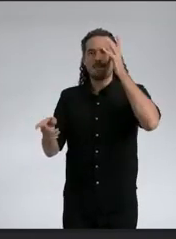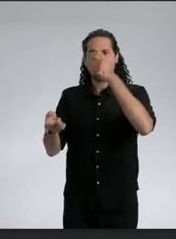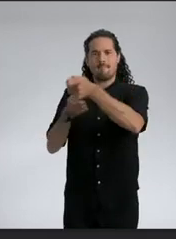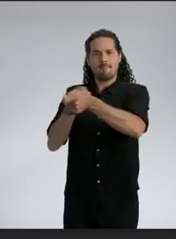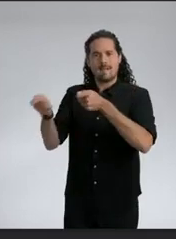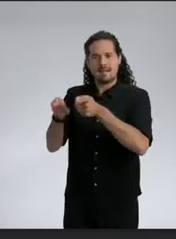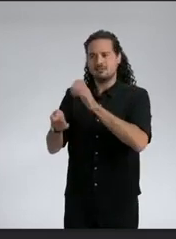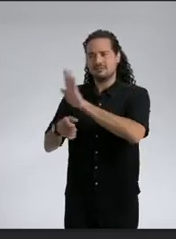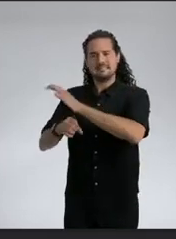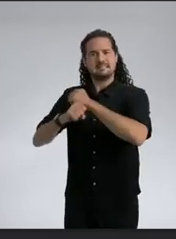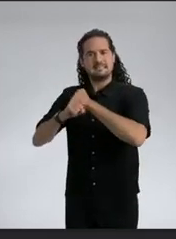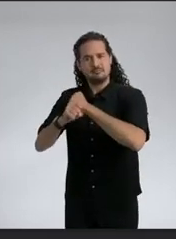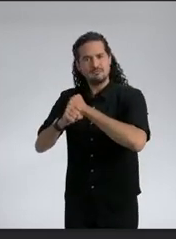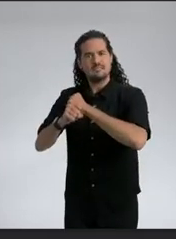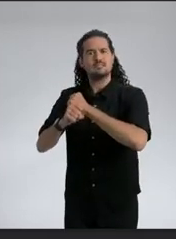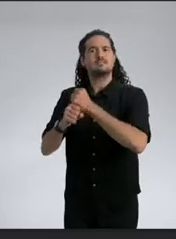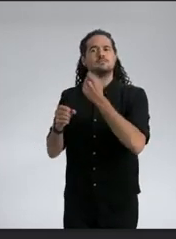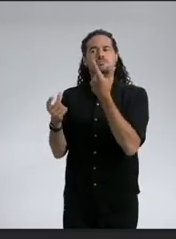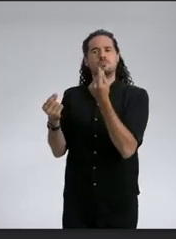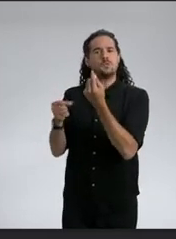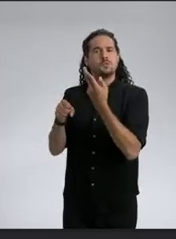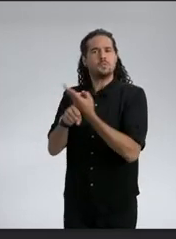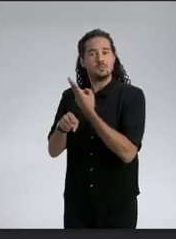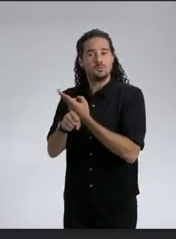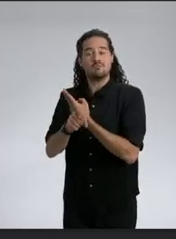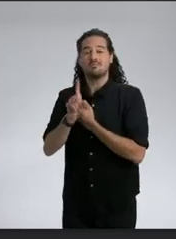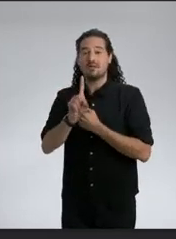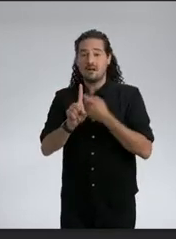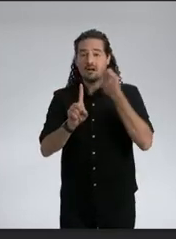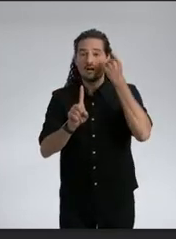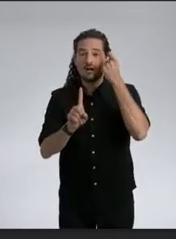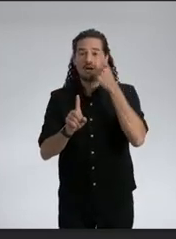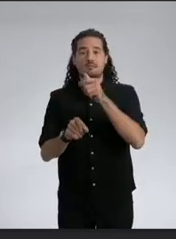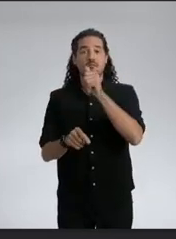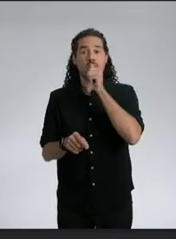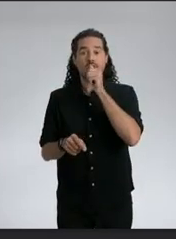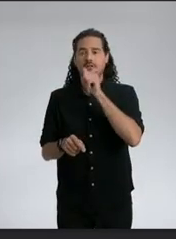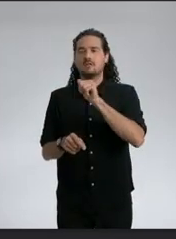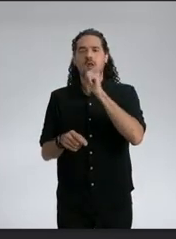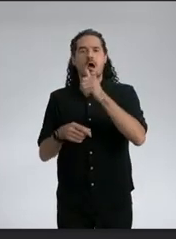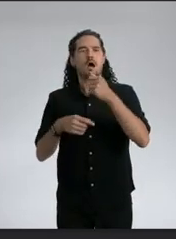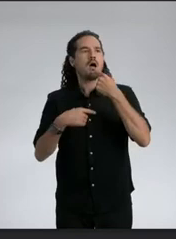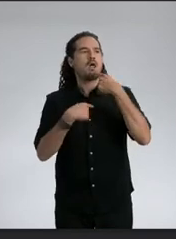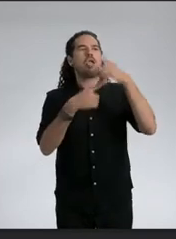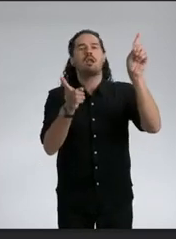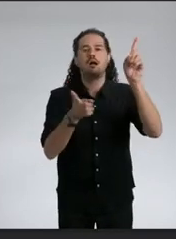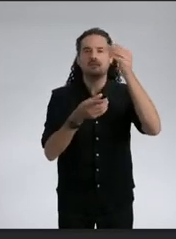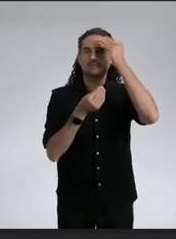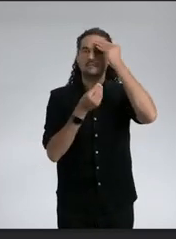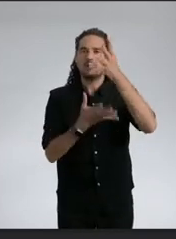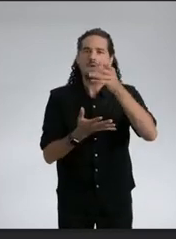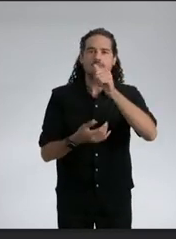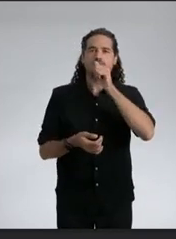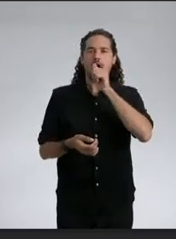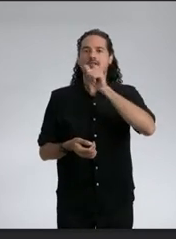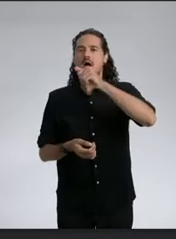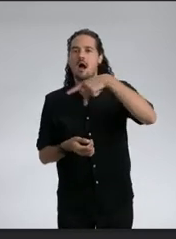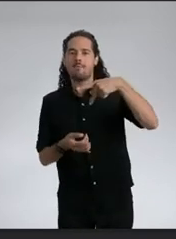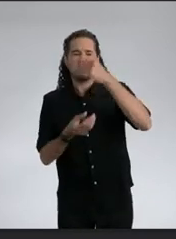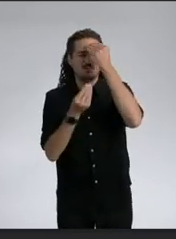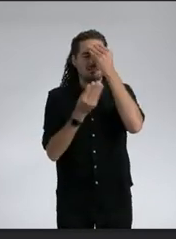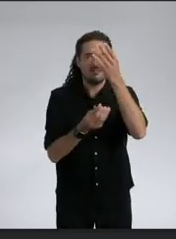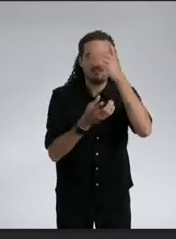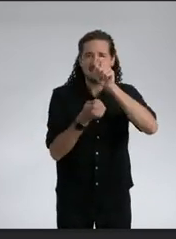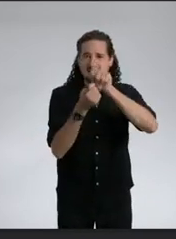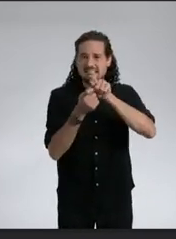and websites that their children use, but do so in a way that doesn't divulge their private application and web browsing details.